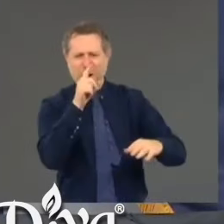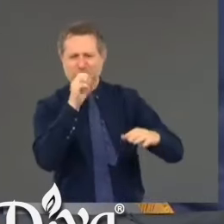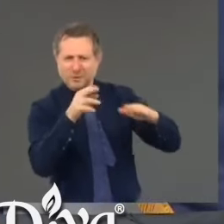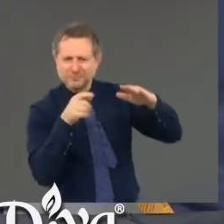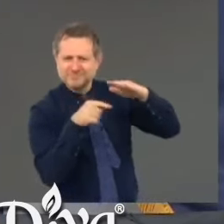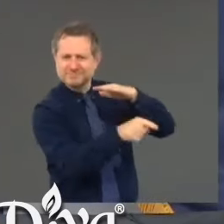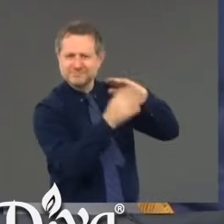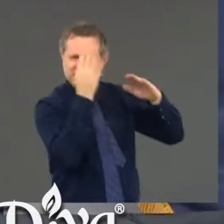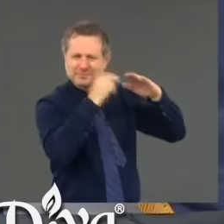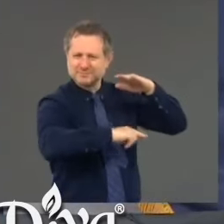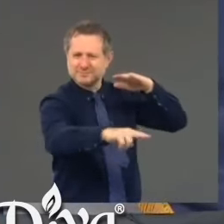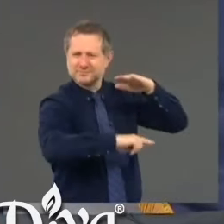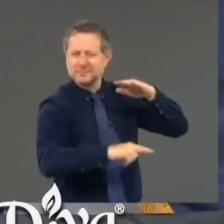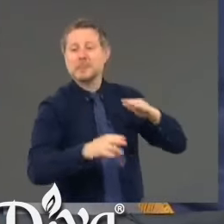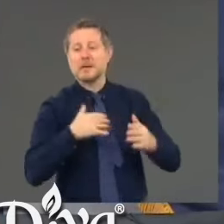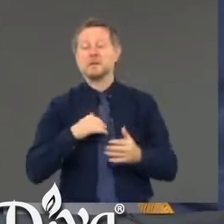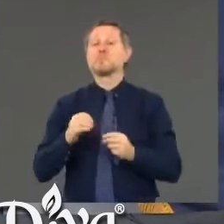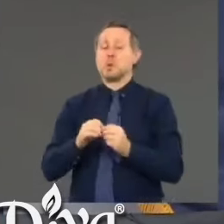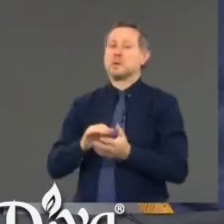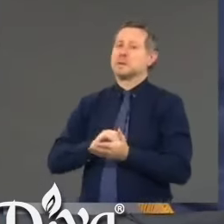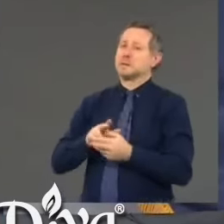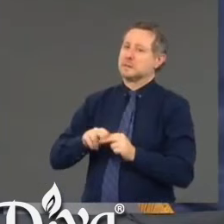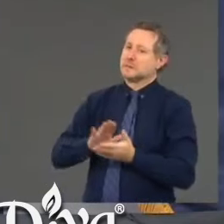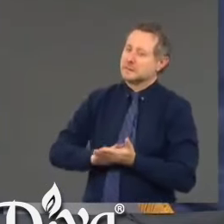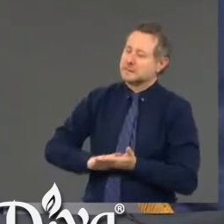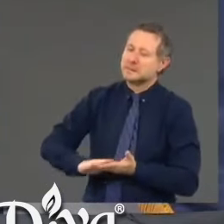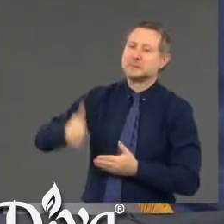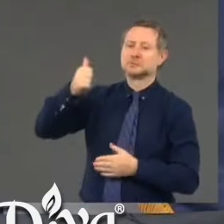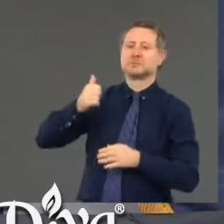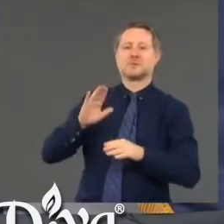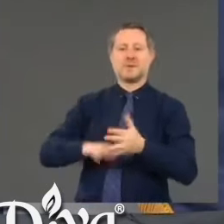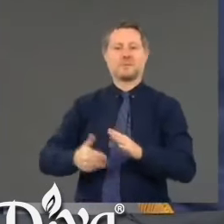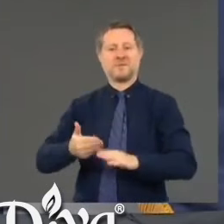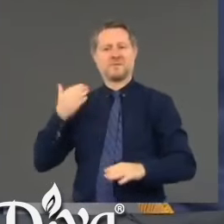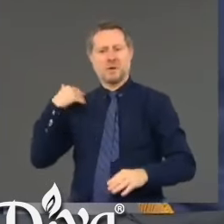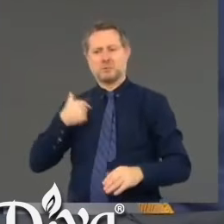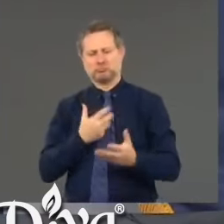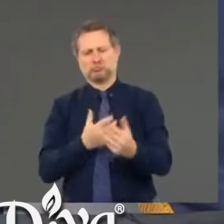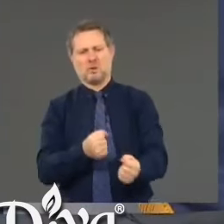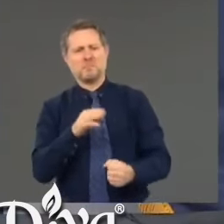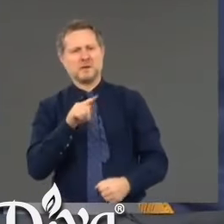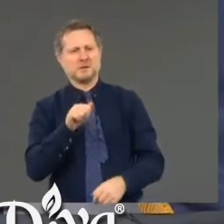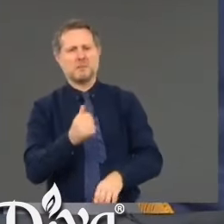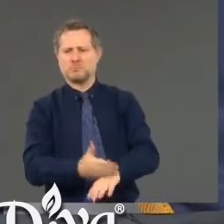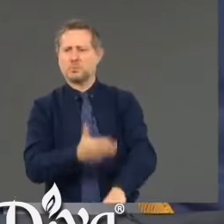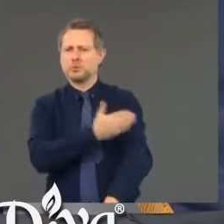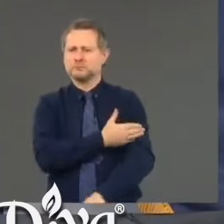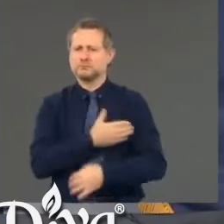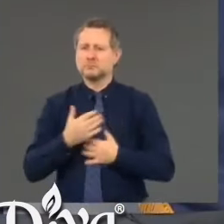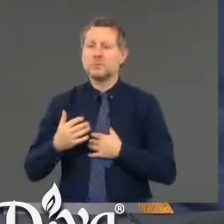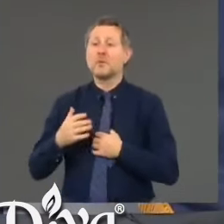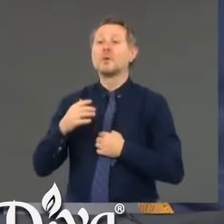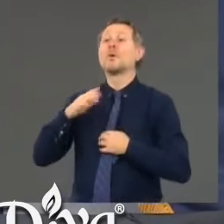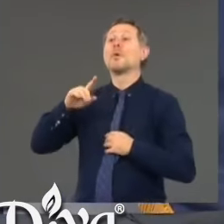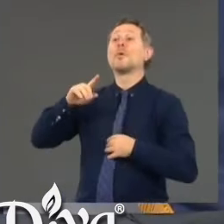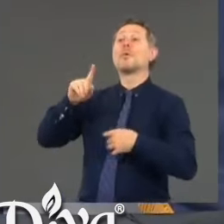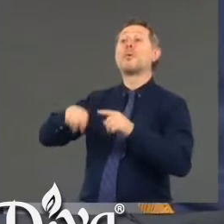is going to be better for this, and the service is going to be better. When we are ready to open, the MTA will be ready to